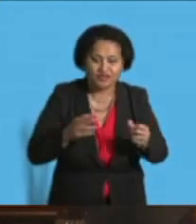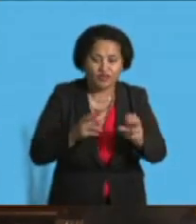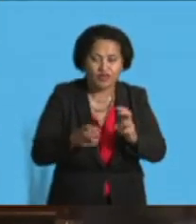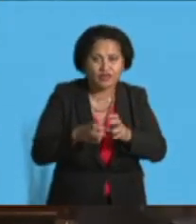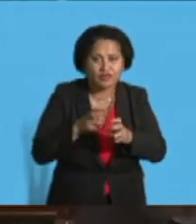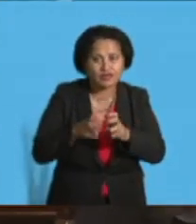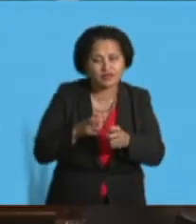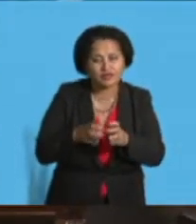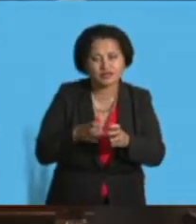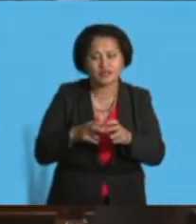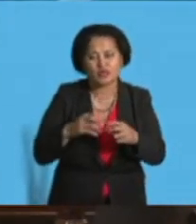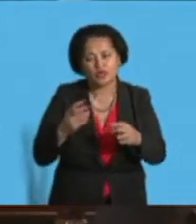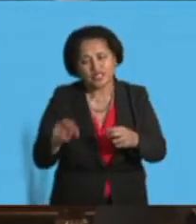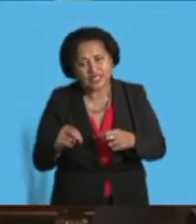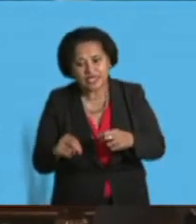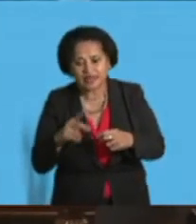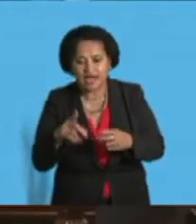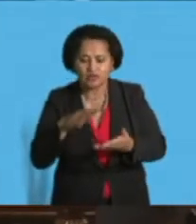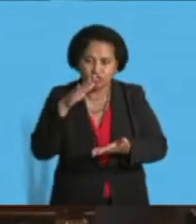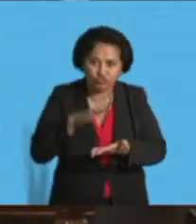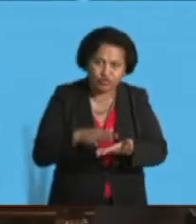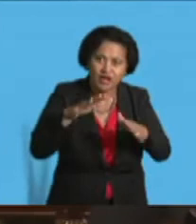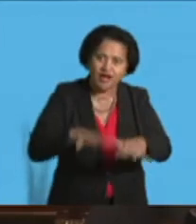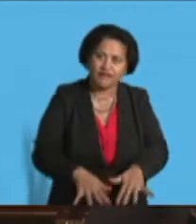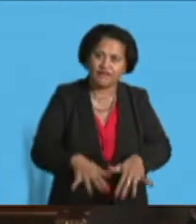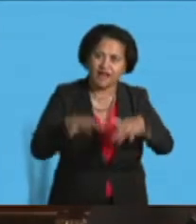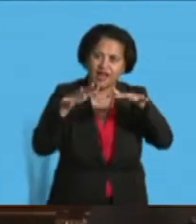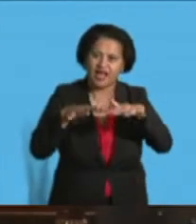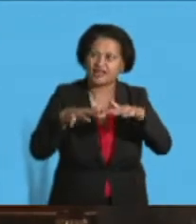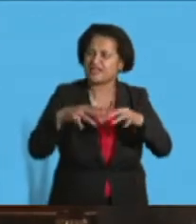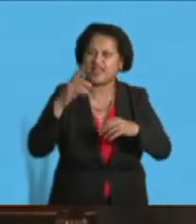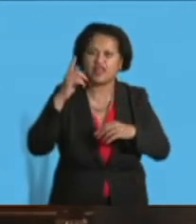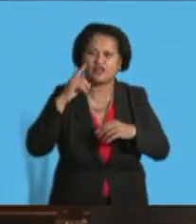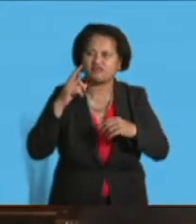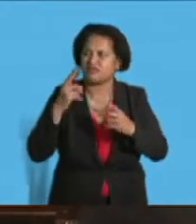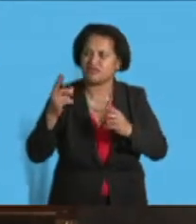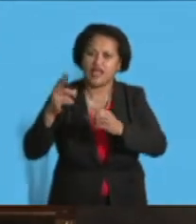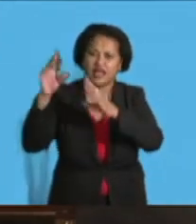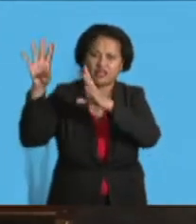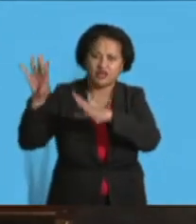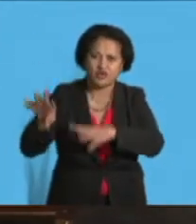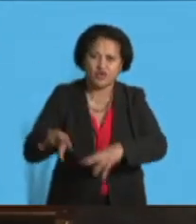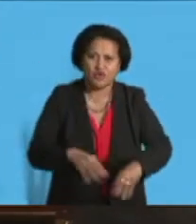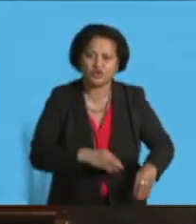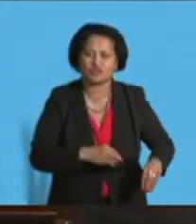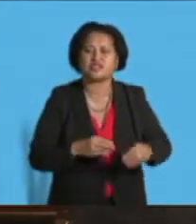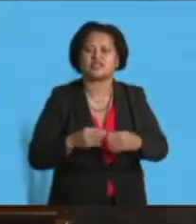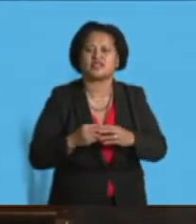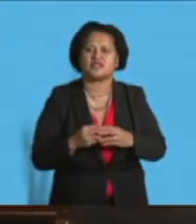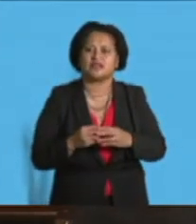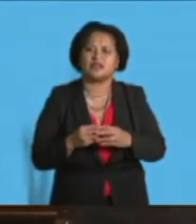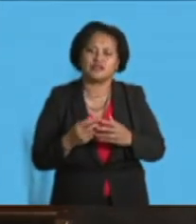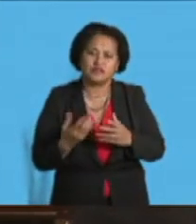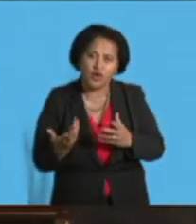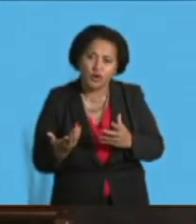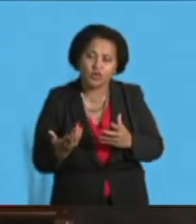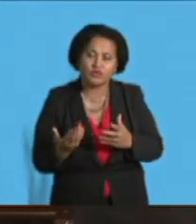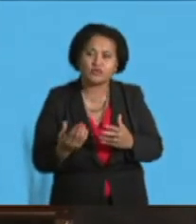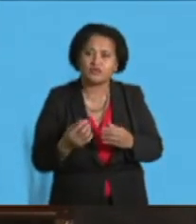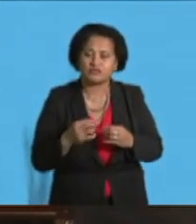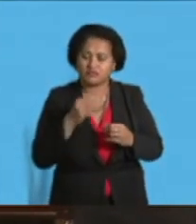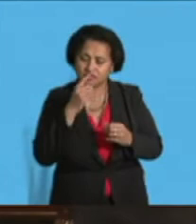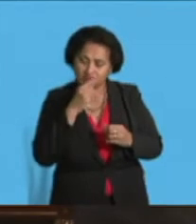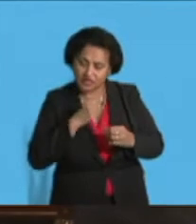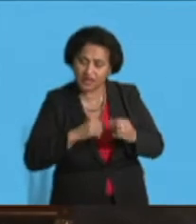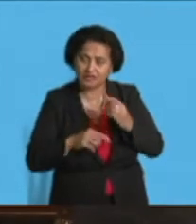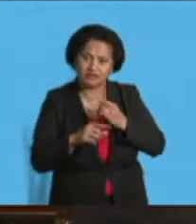nature-based interventions to mitigate floods, erosions and catchment management is on the rise. There is a lot to say in support of